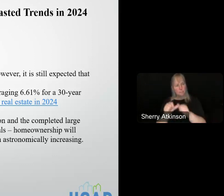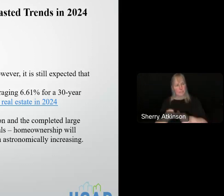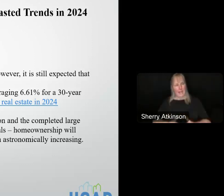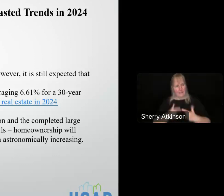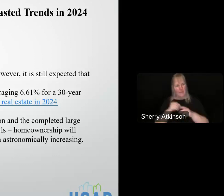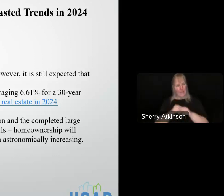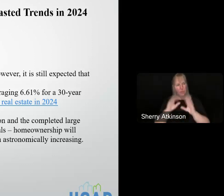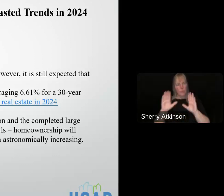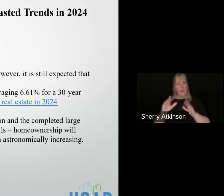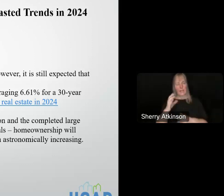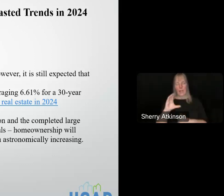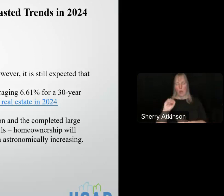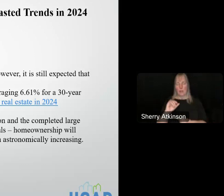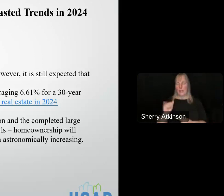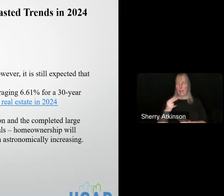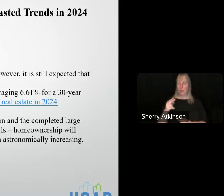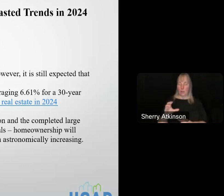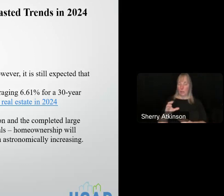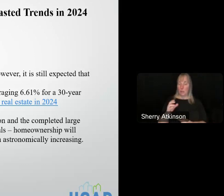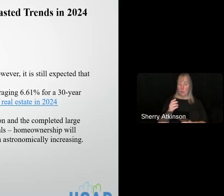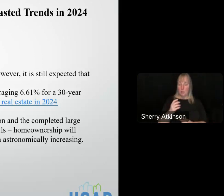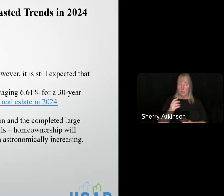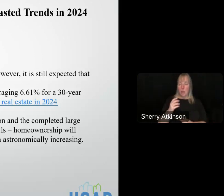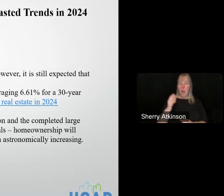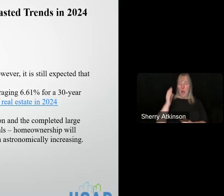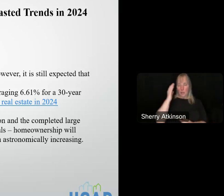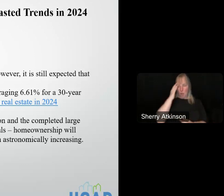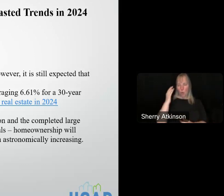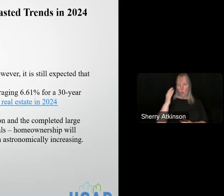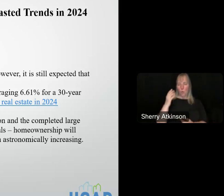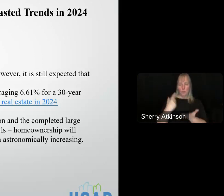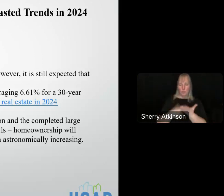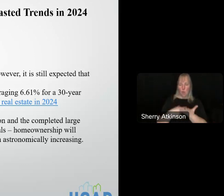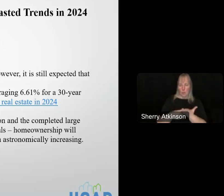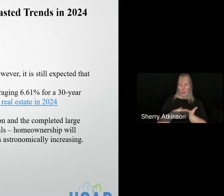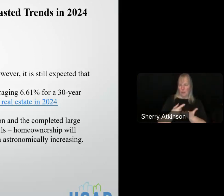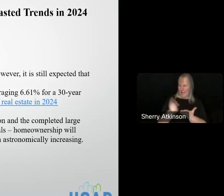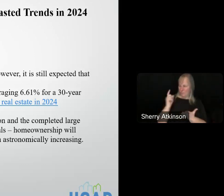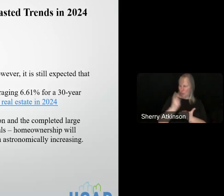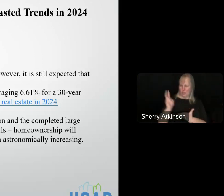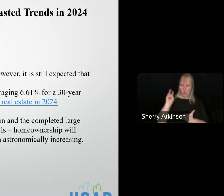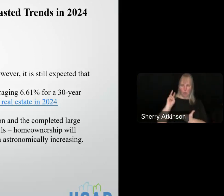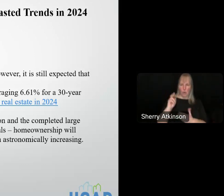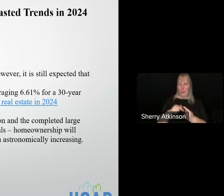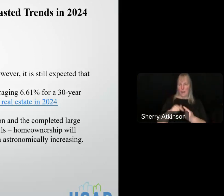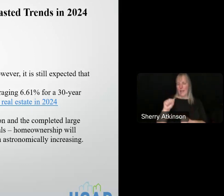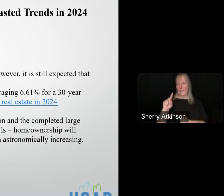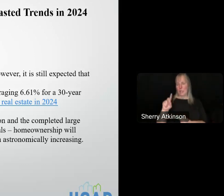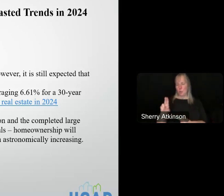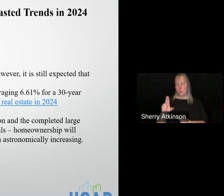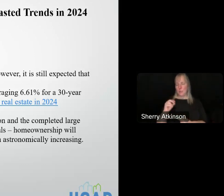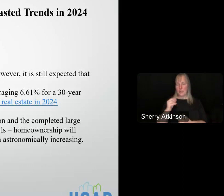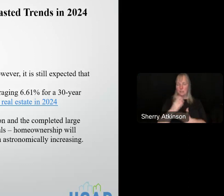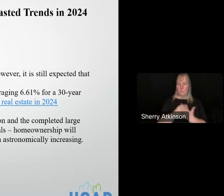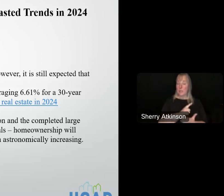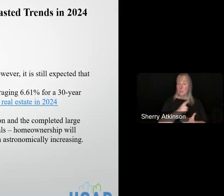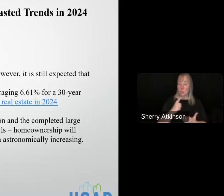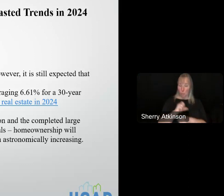there was a talk about ADUs, and so some of the legislative work that we're doing at the